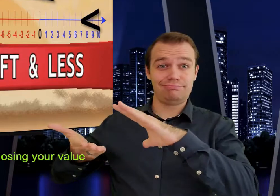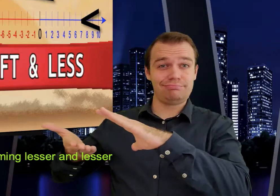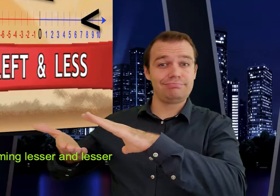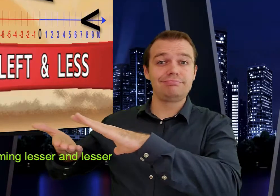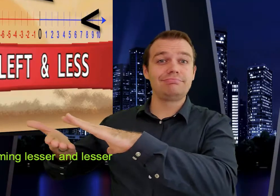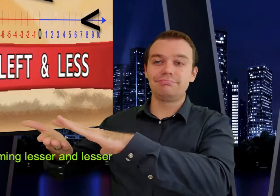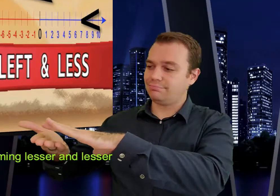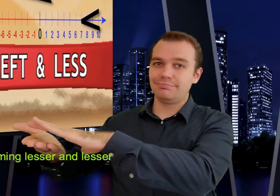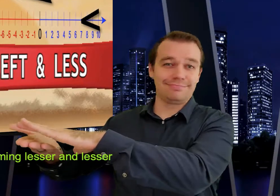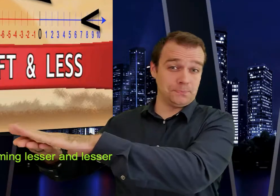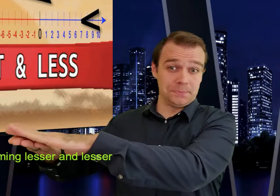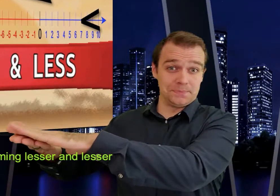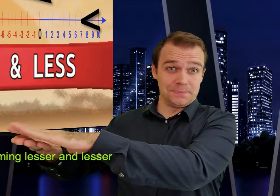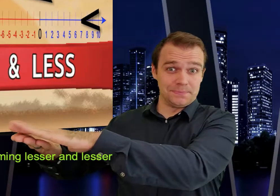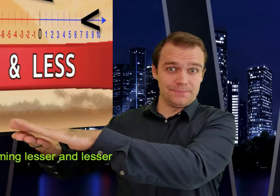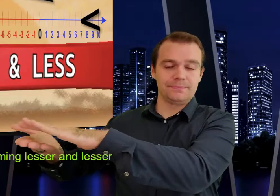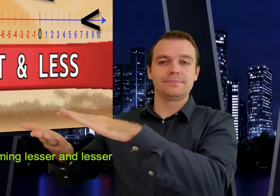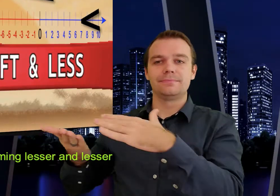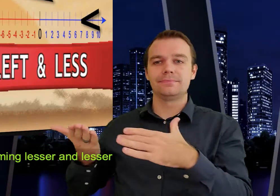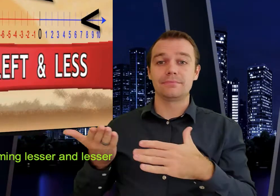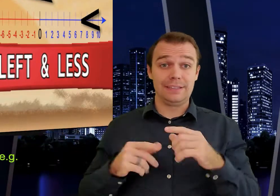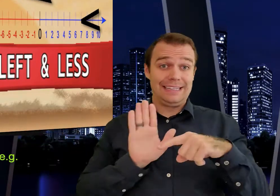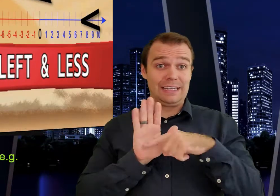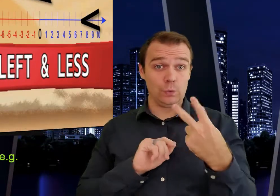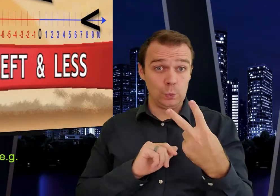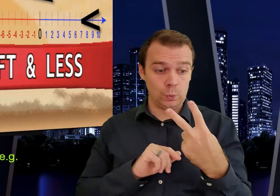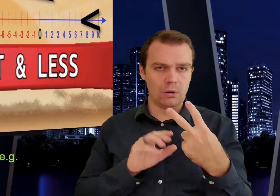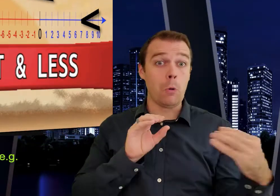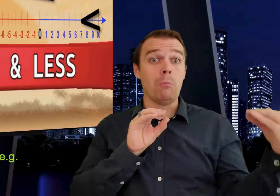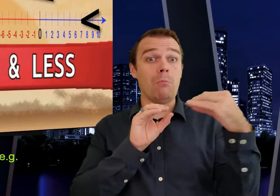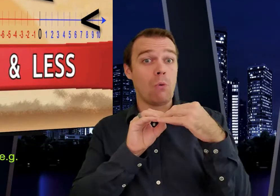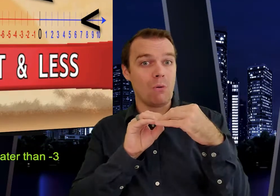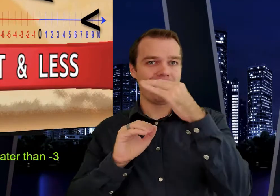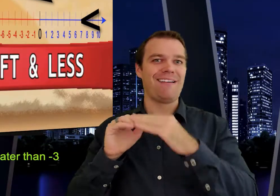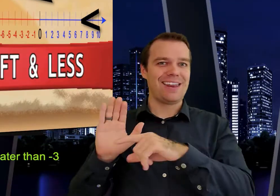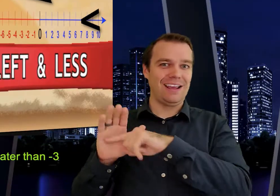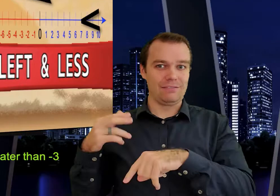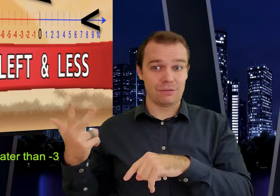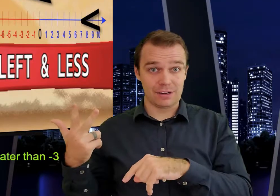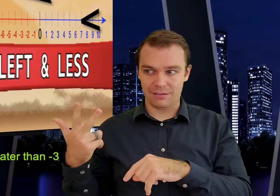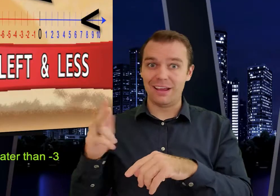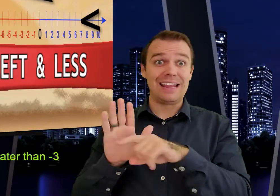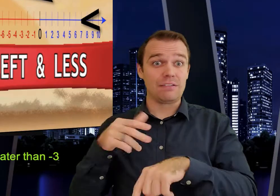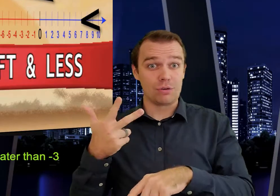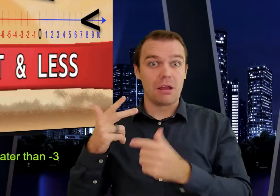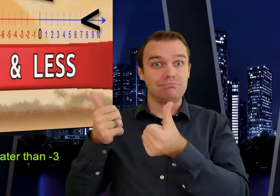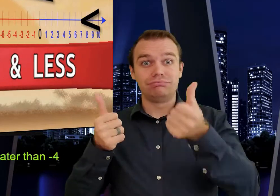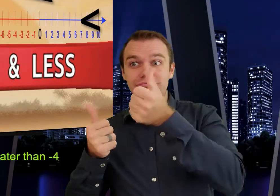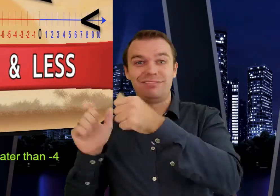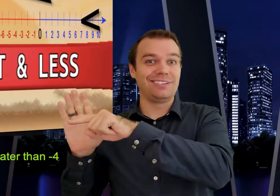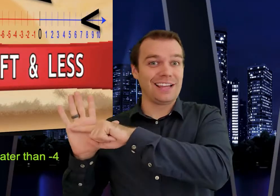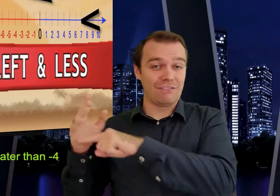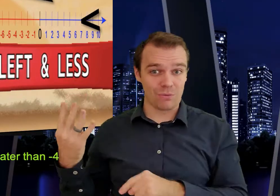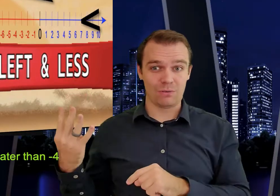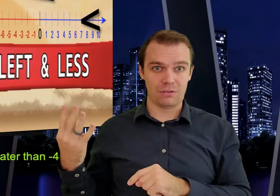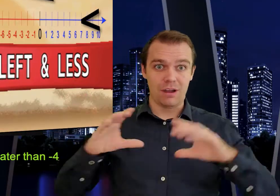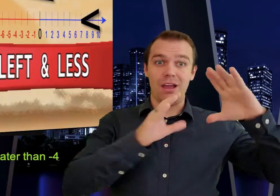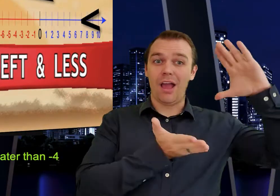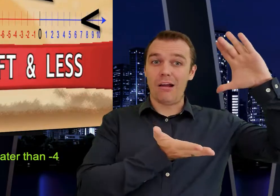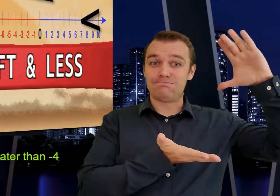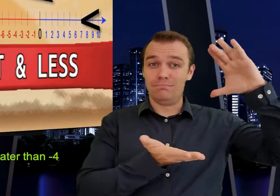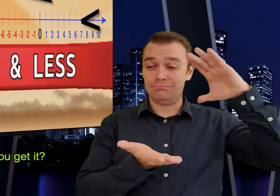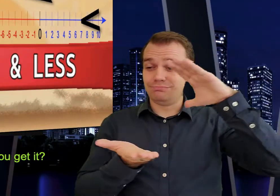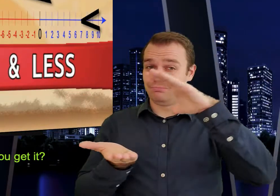on becoming lesser and lesser. Like if you see, minus 2 is greater than minus 3. Minus 3 is greater than minus